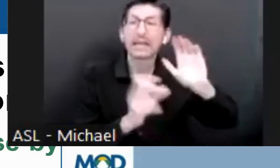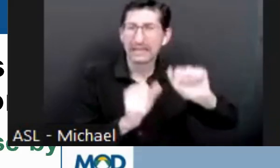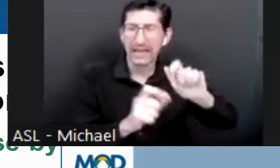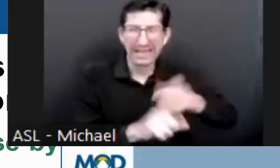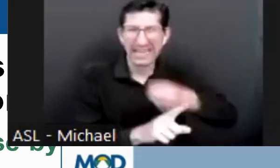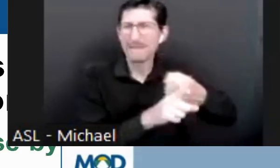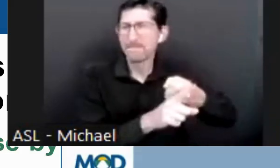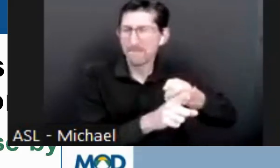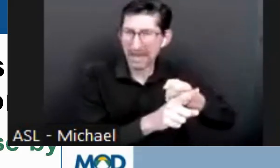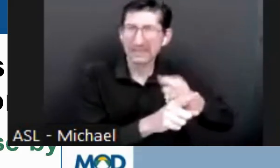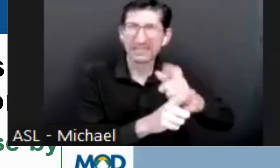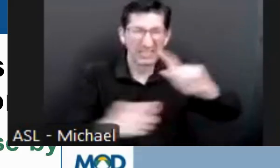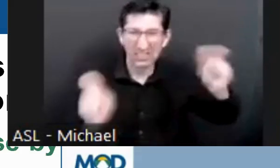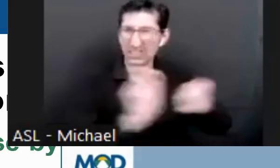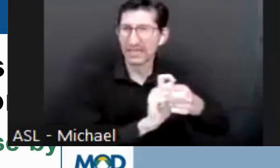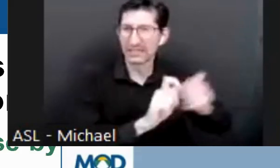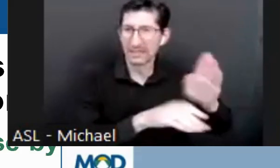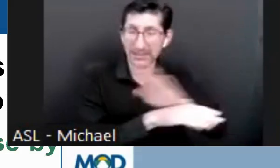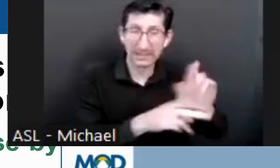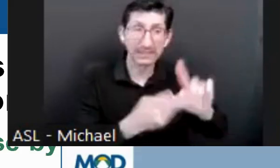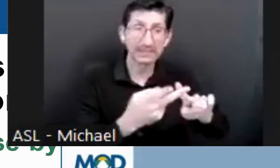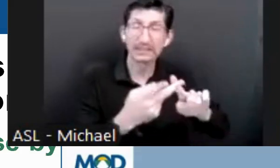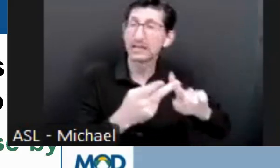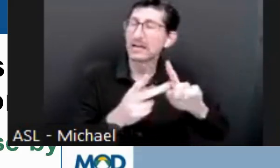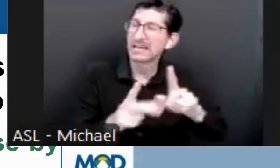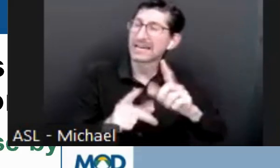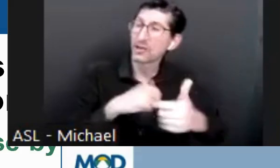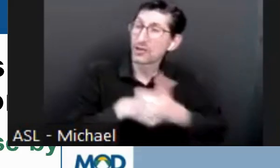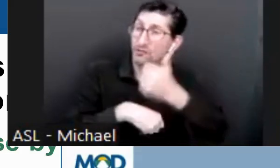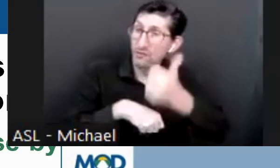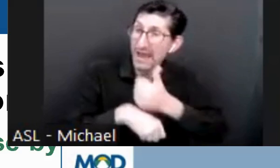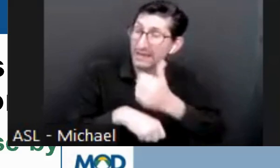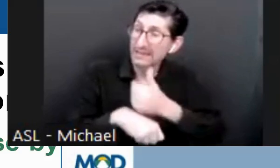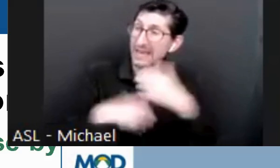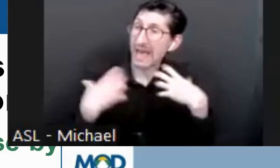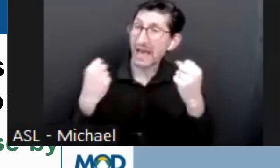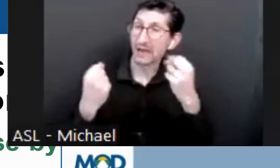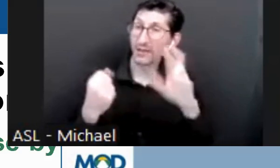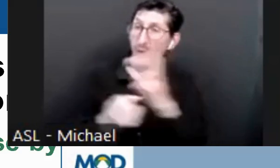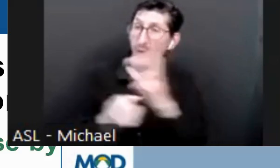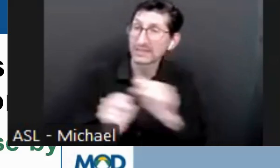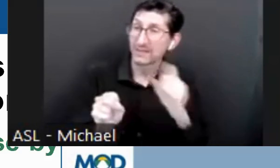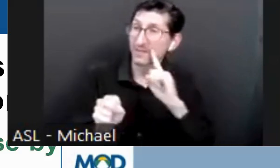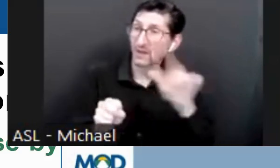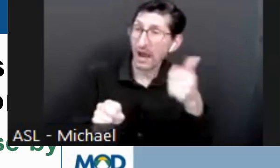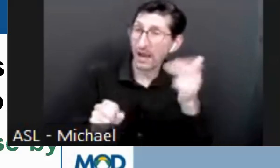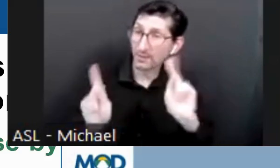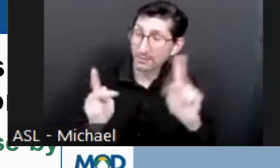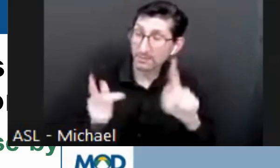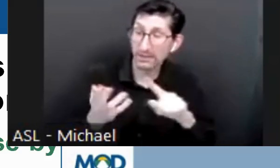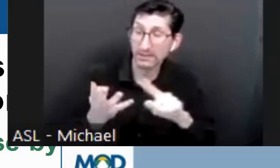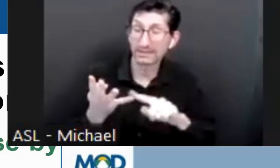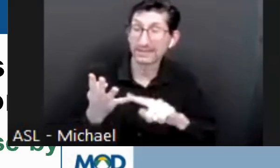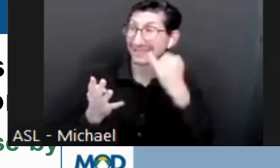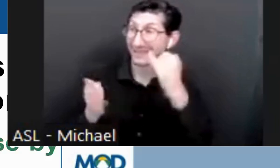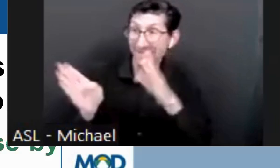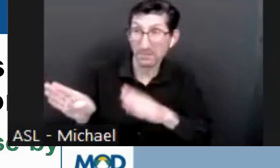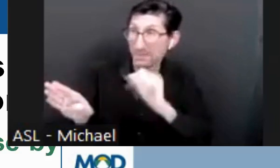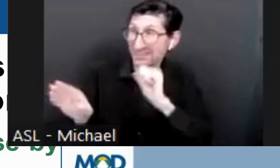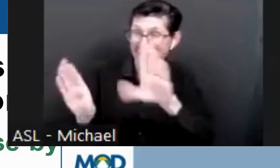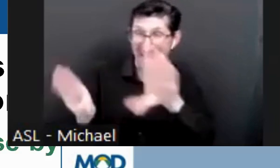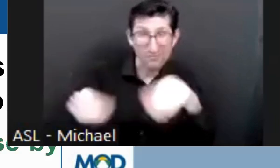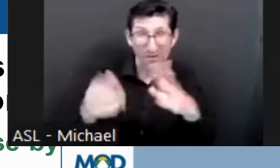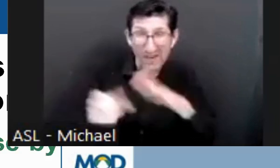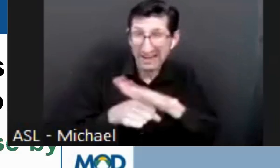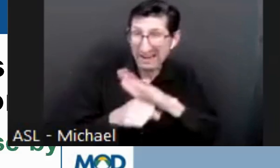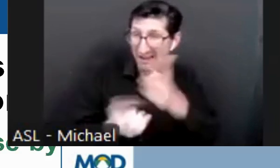would pose a direct threat to the health or safety of others. If the person didn't provide enough information to show that the